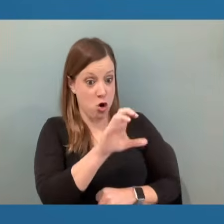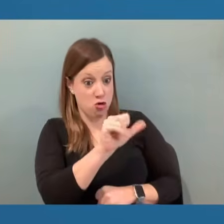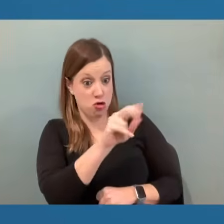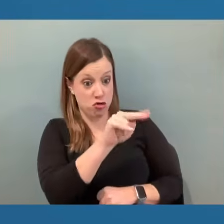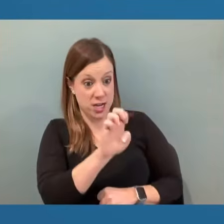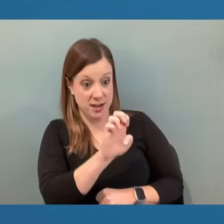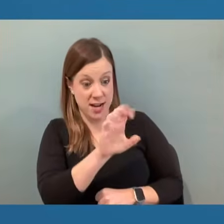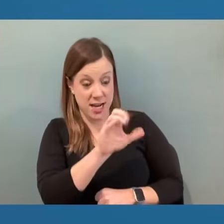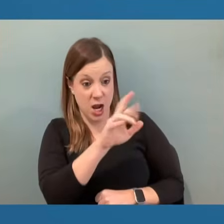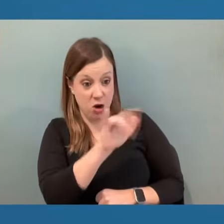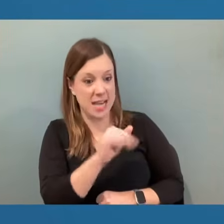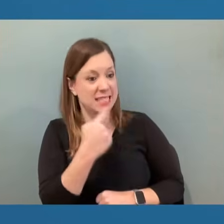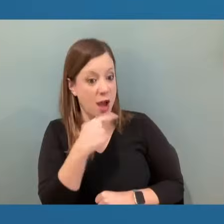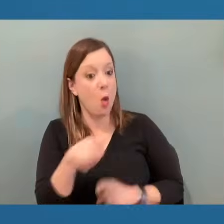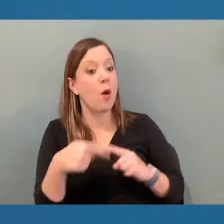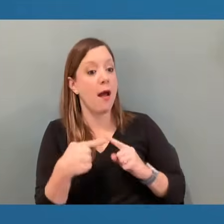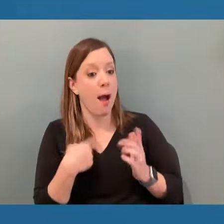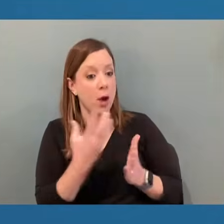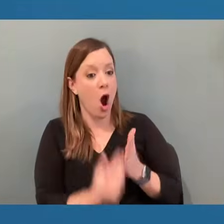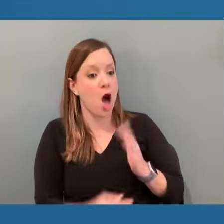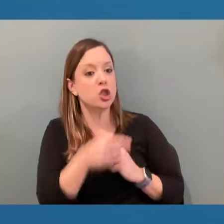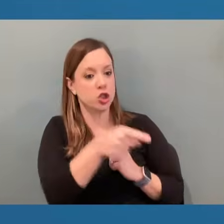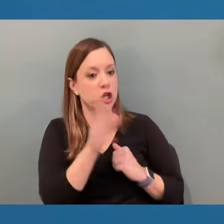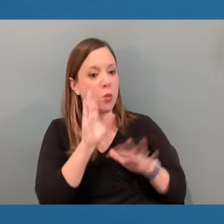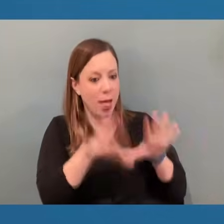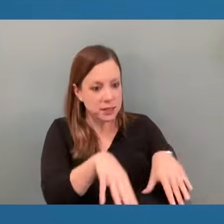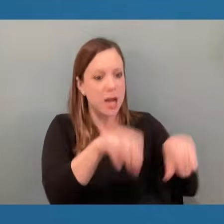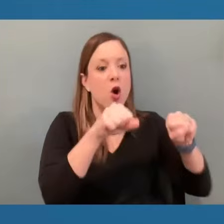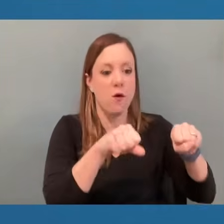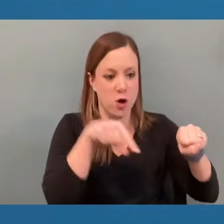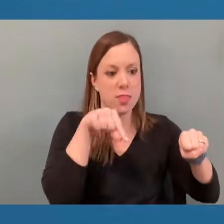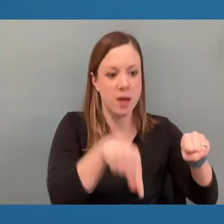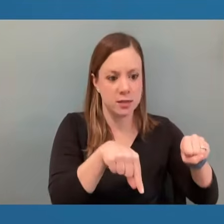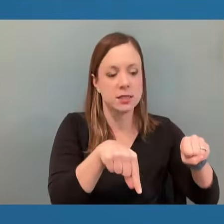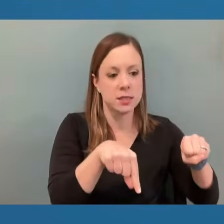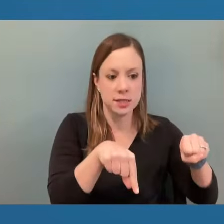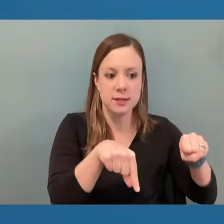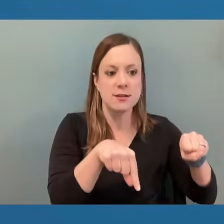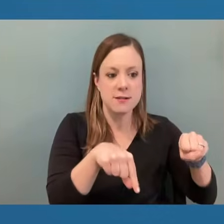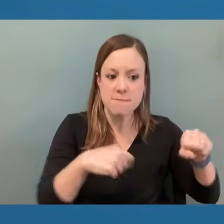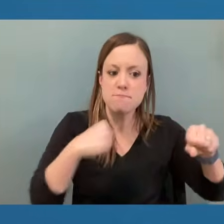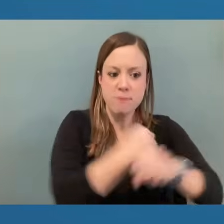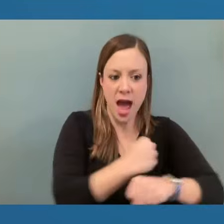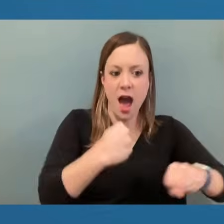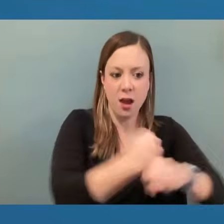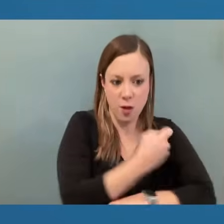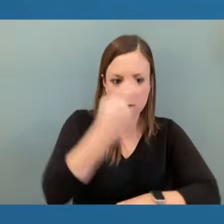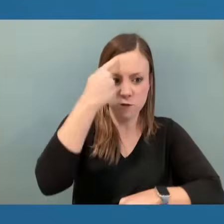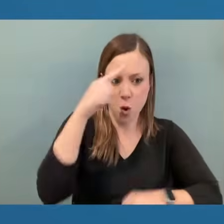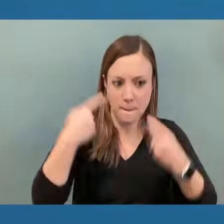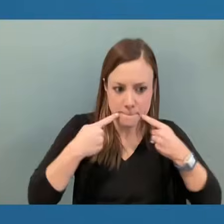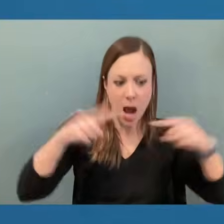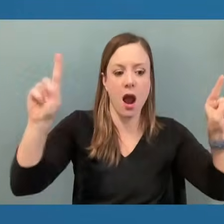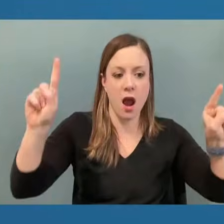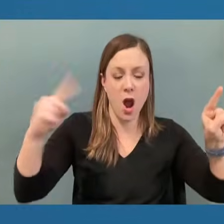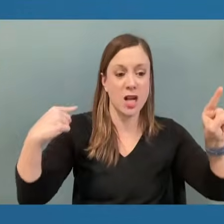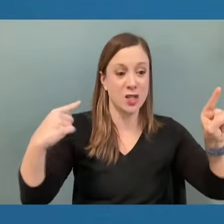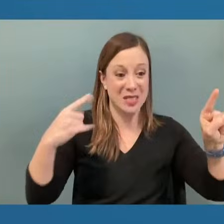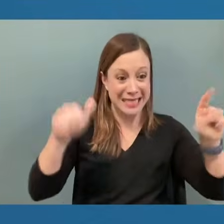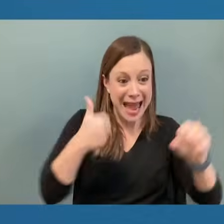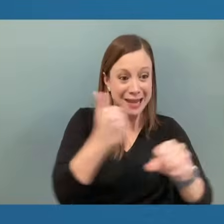of advocating for this bill. And so 10 years later, we are almost at the finish line. And it is an incredible